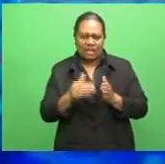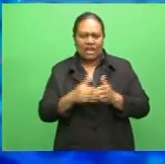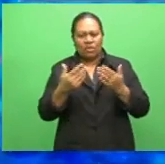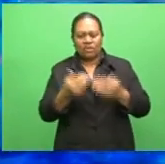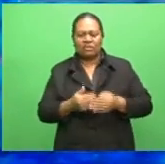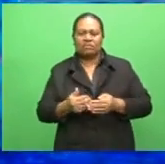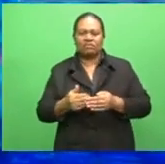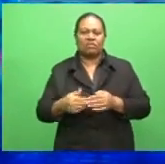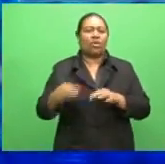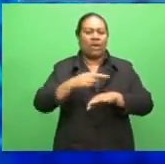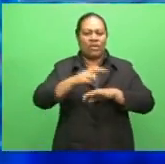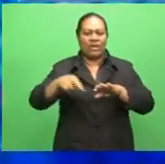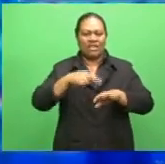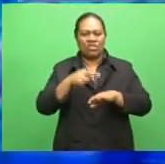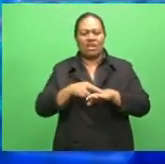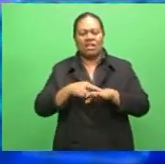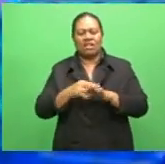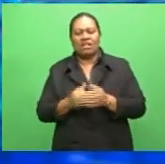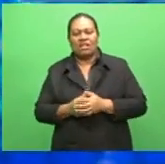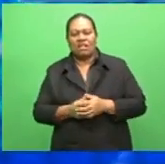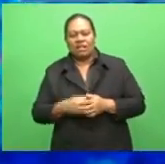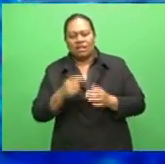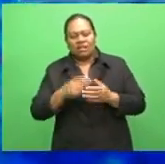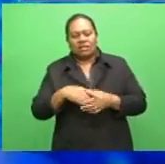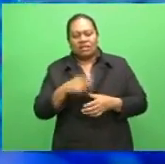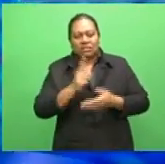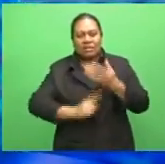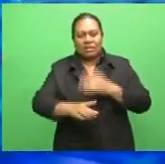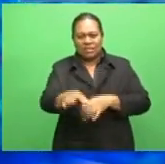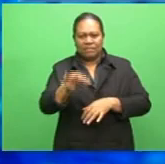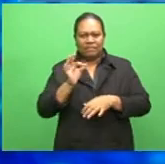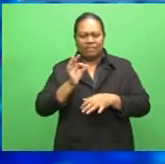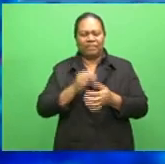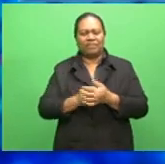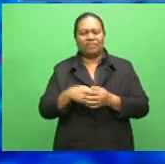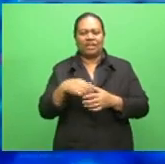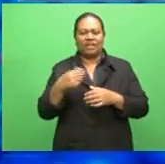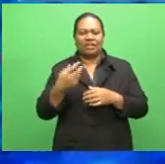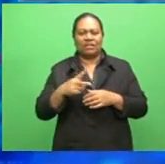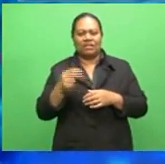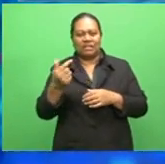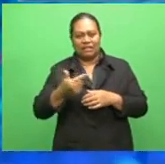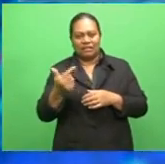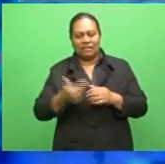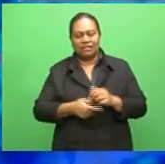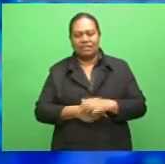as Regional Chief Executive, an appointment made in late 2017.